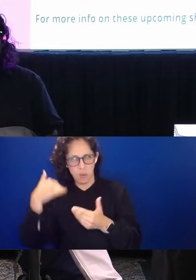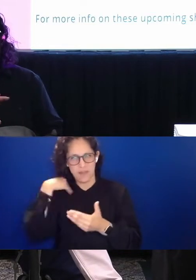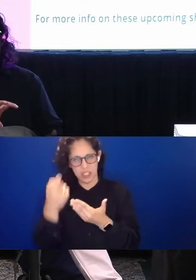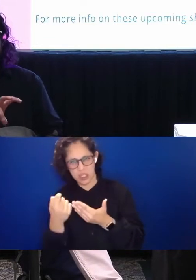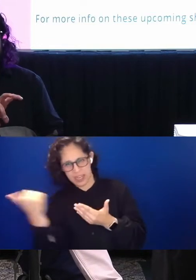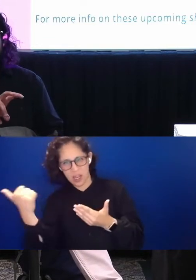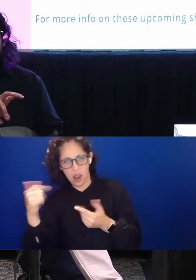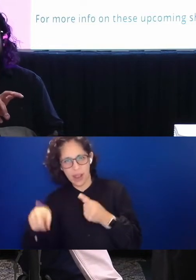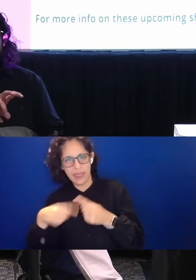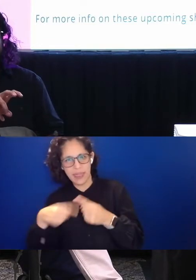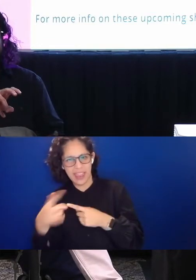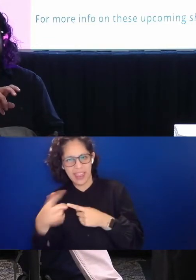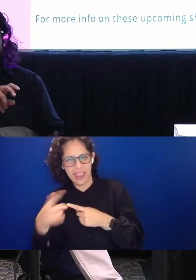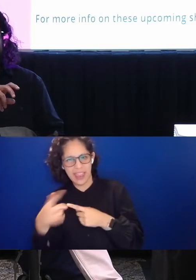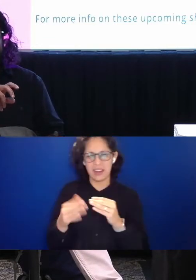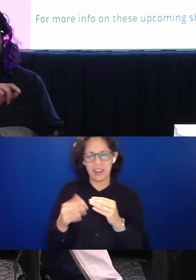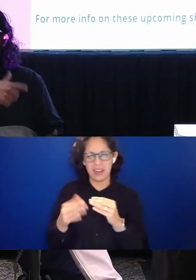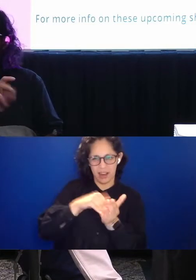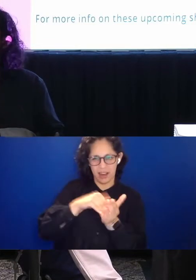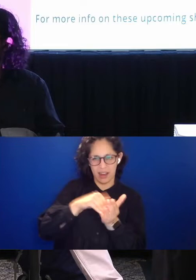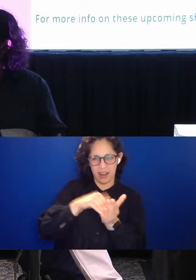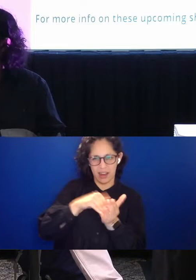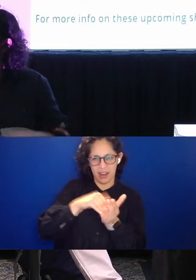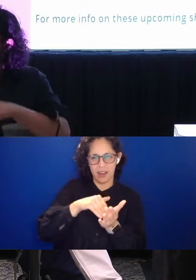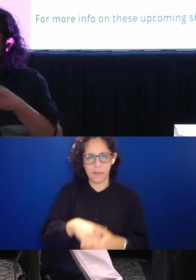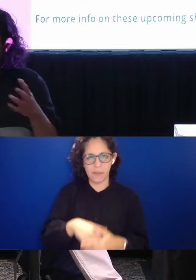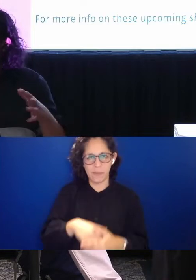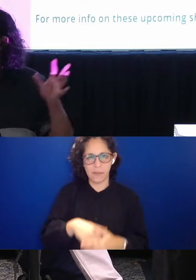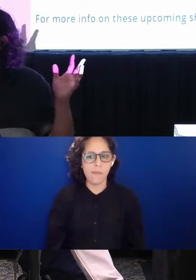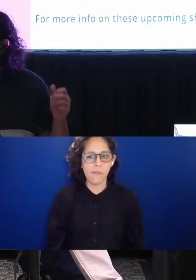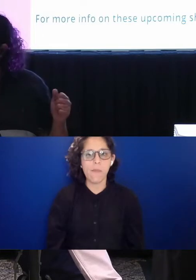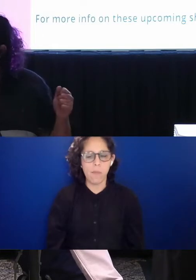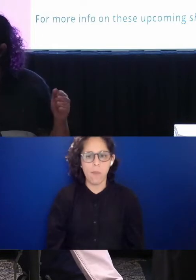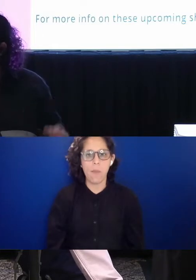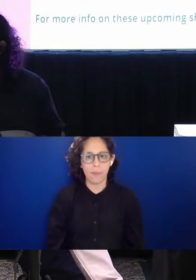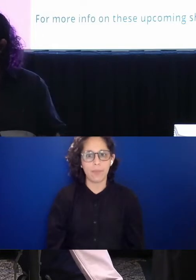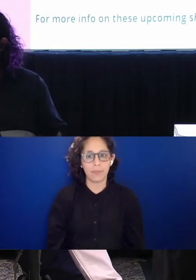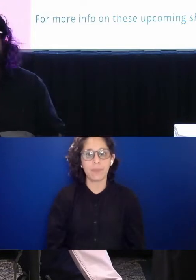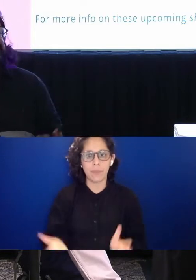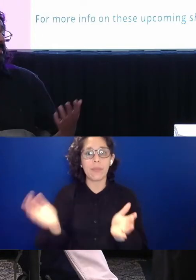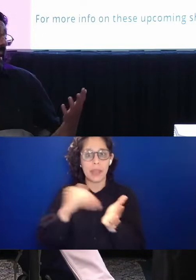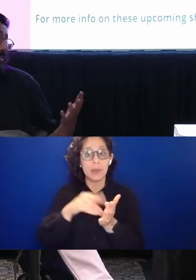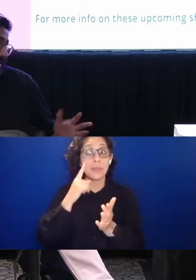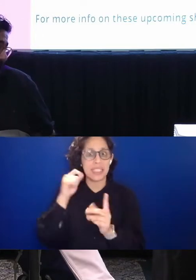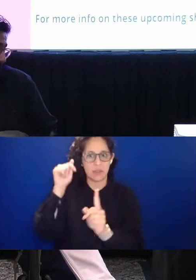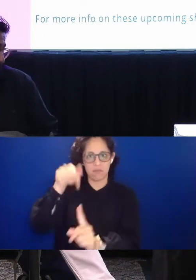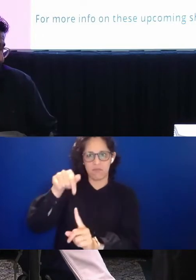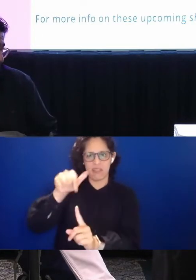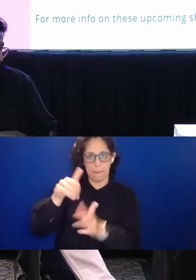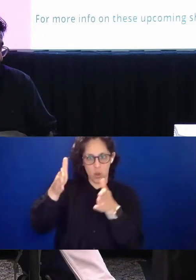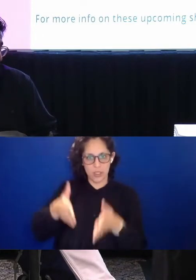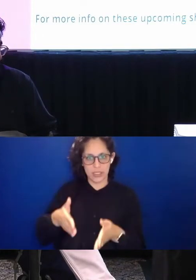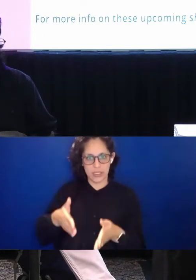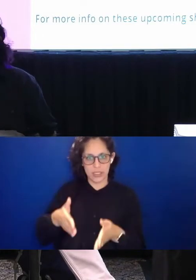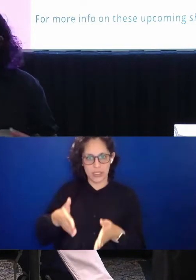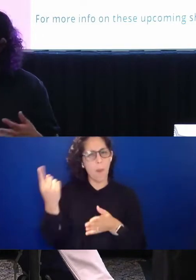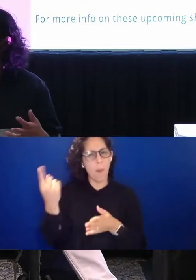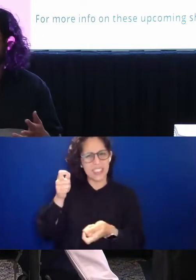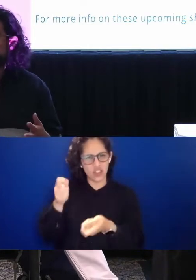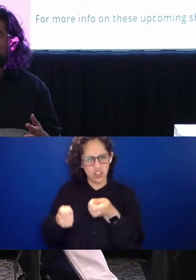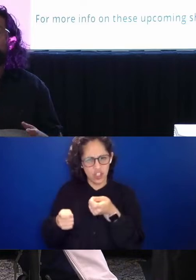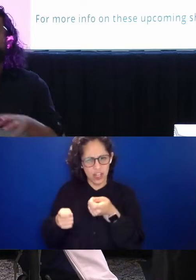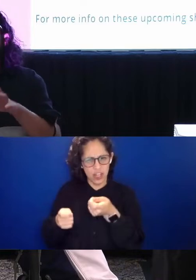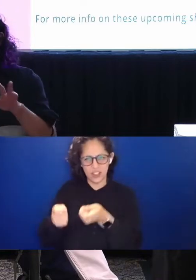reasons. And it was because of what was that. So I'll keep changing it. And I don't know what happens if, like, I'm